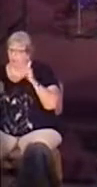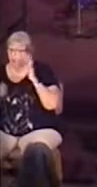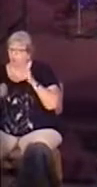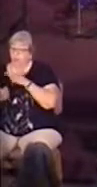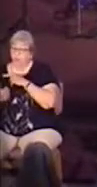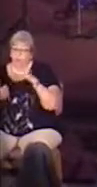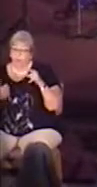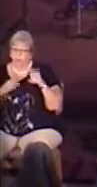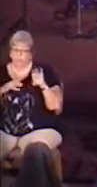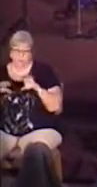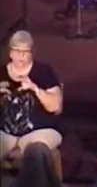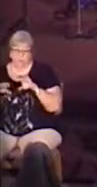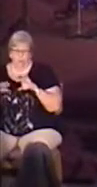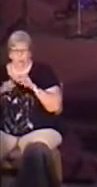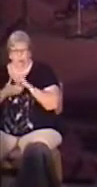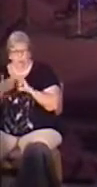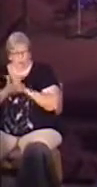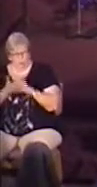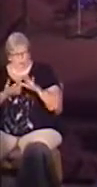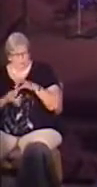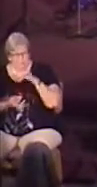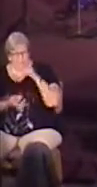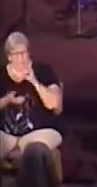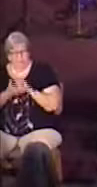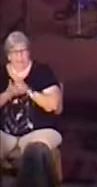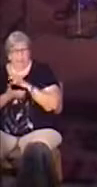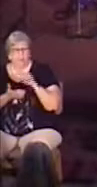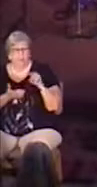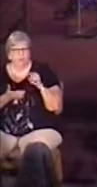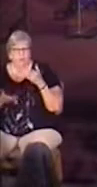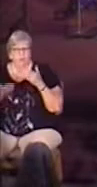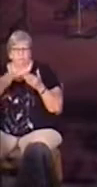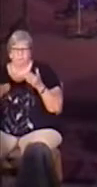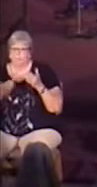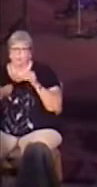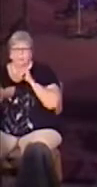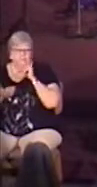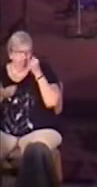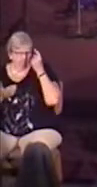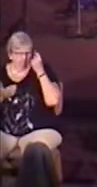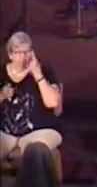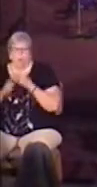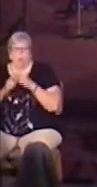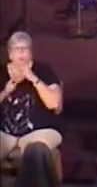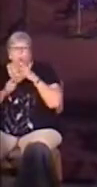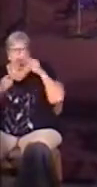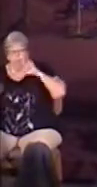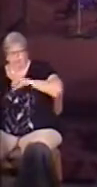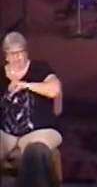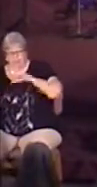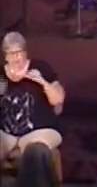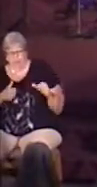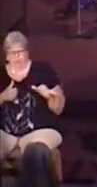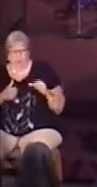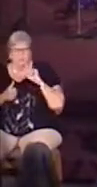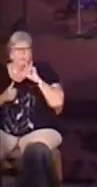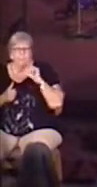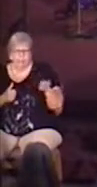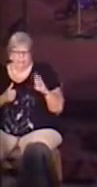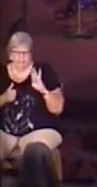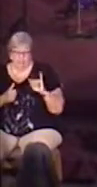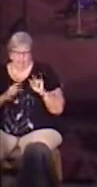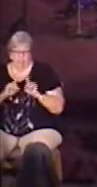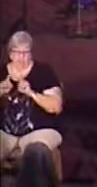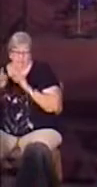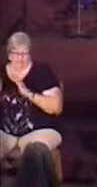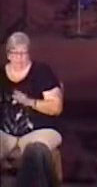partake of? The Holy Spirit baptism, which you may be misguided upon, or water immersion, which is commanded by the disciples,